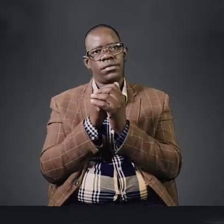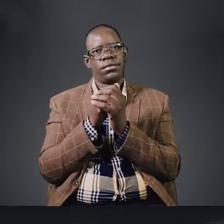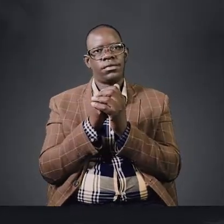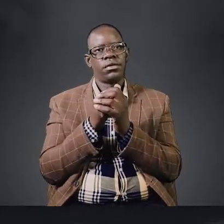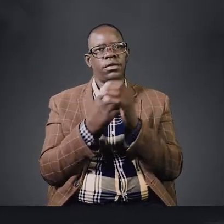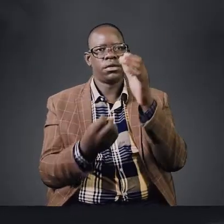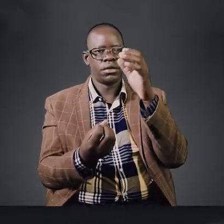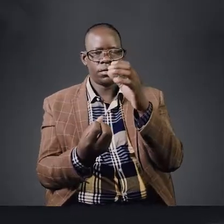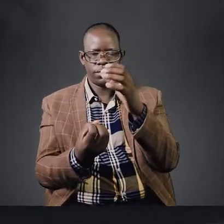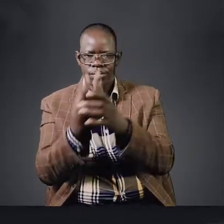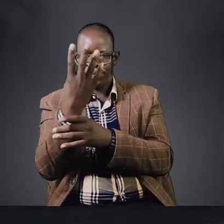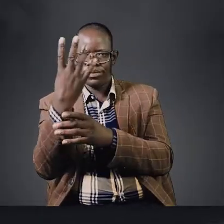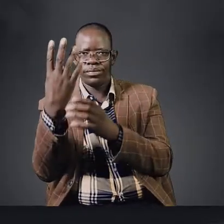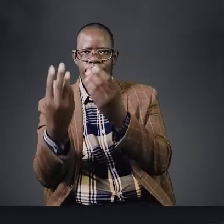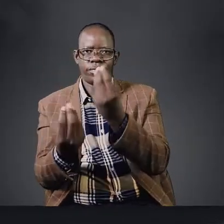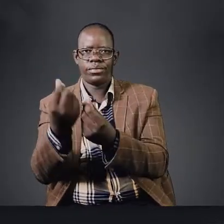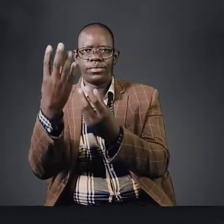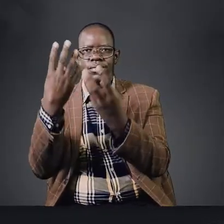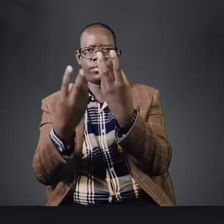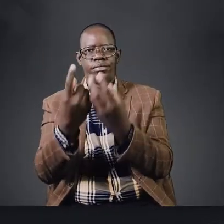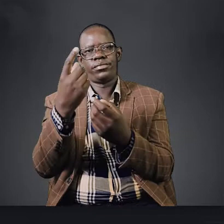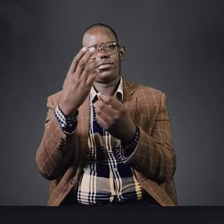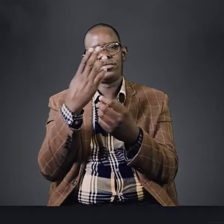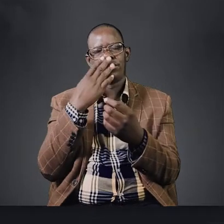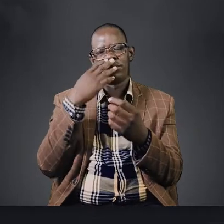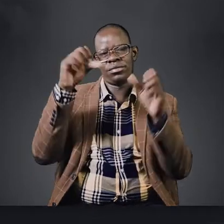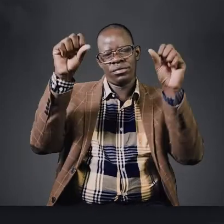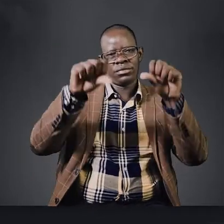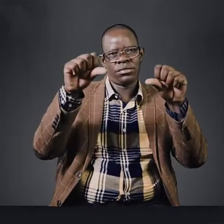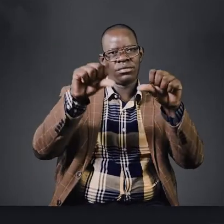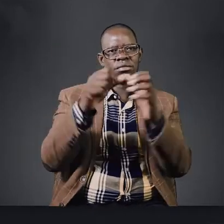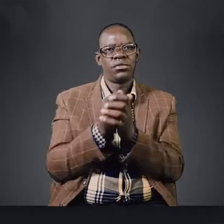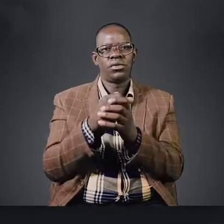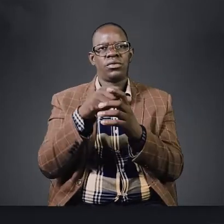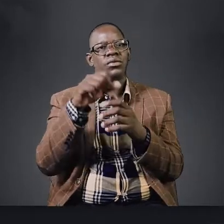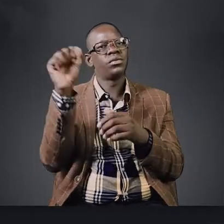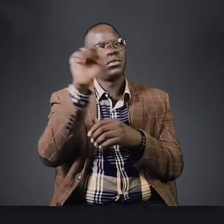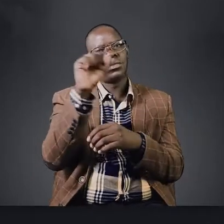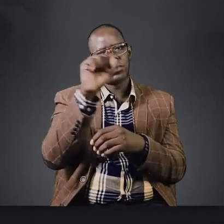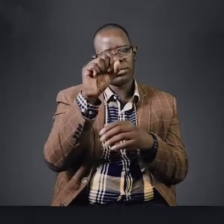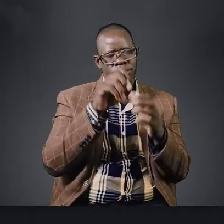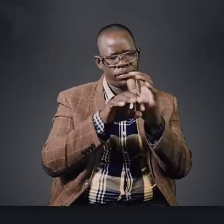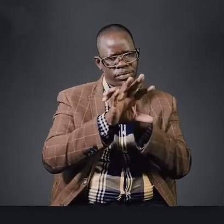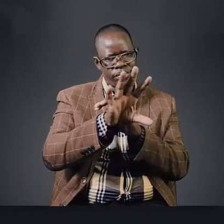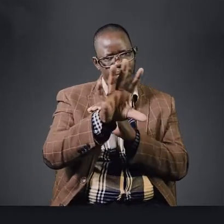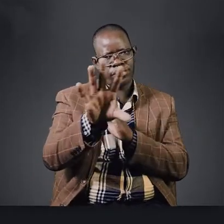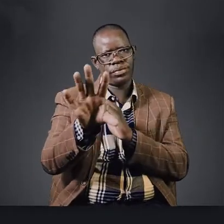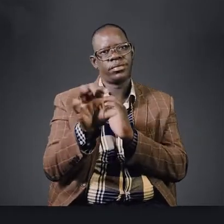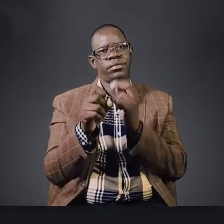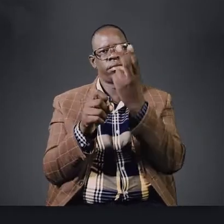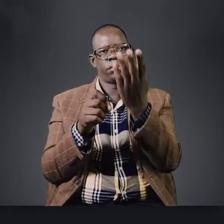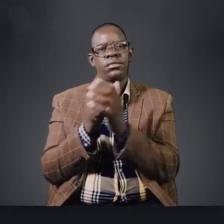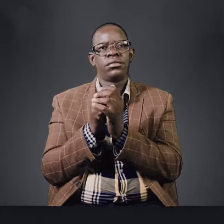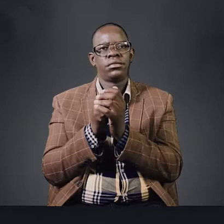The burning of vegetation and fossil fuels releases carbon dioxide. Motor vehicles exhaust release pollutants such as carbon